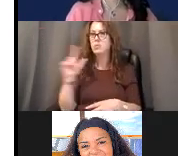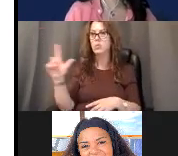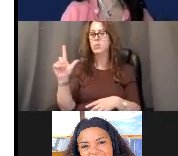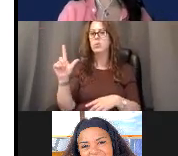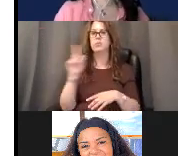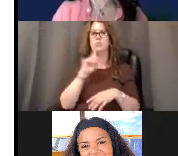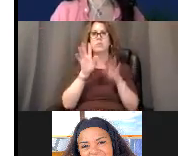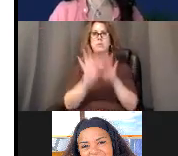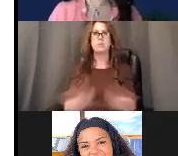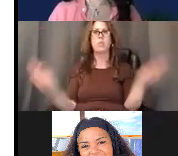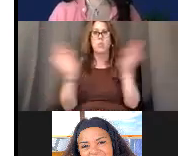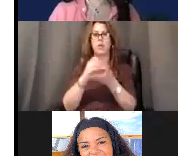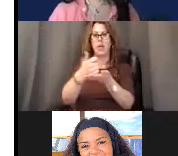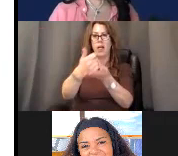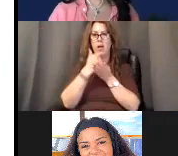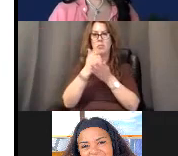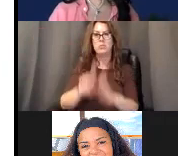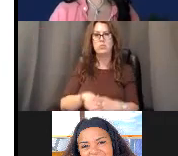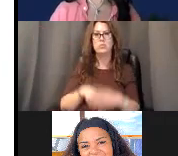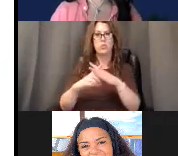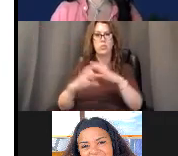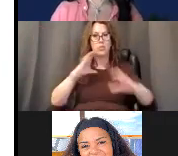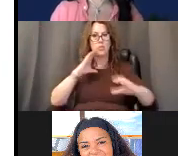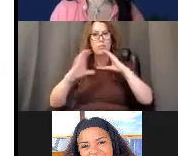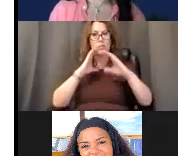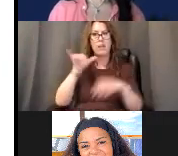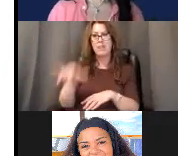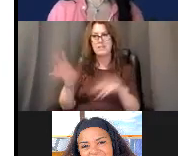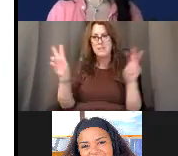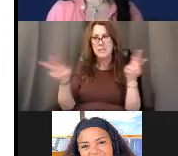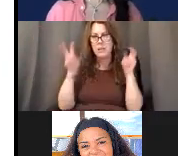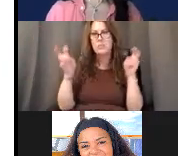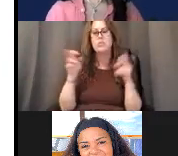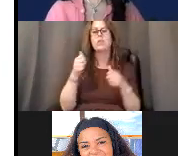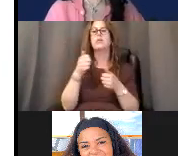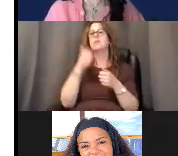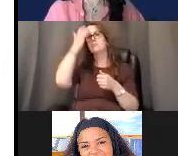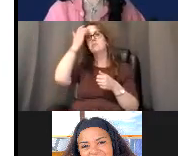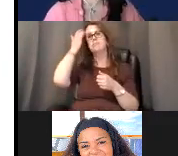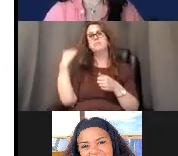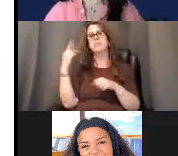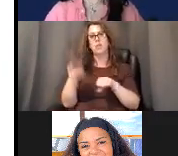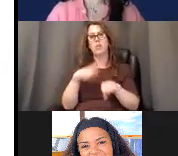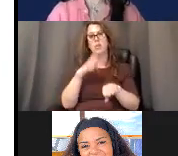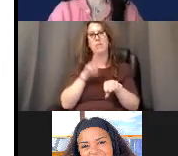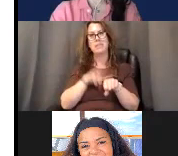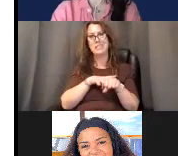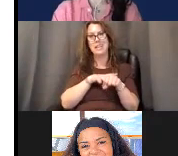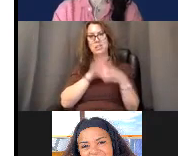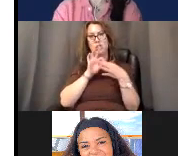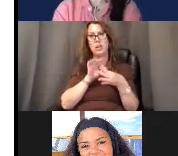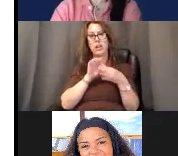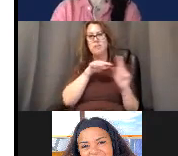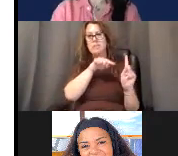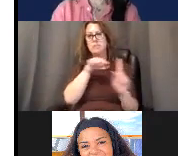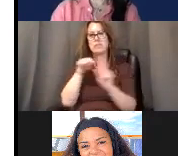normalize conversations. So the same way as Sam referenced earlier around structural racism, the normalization of certain things, what we want to normalize is